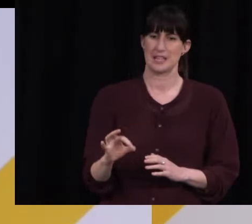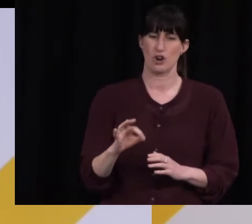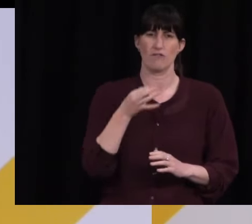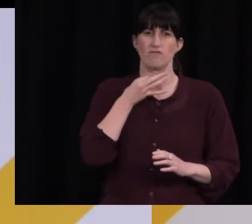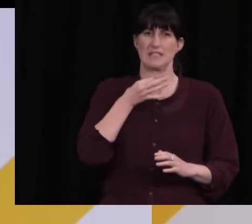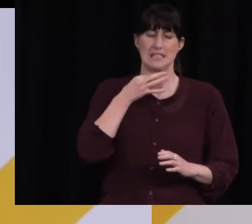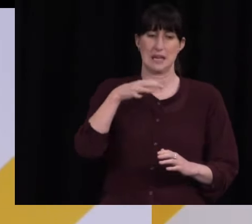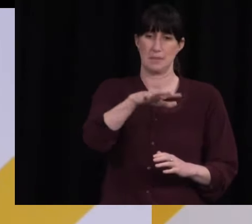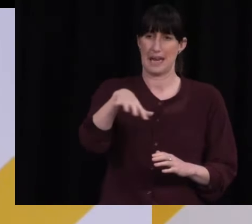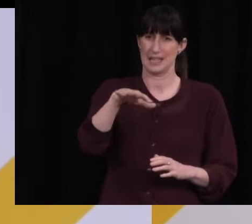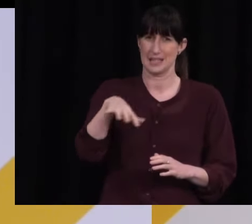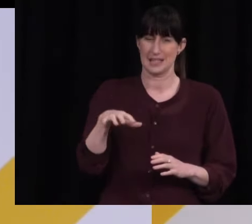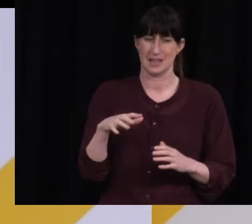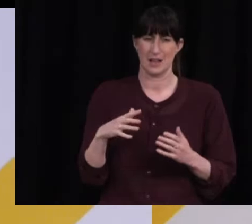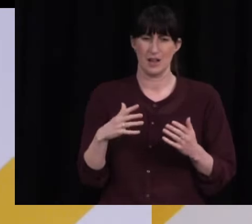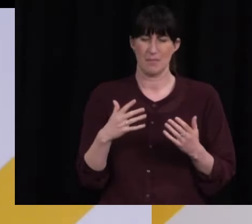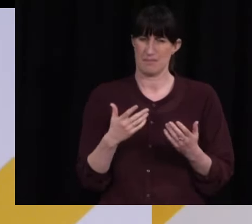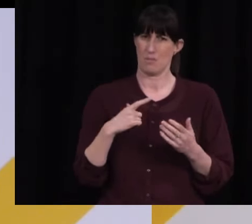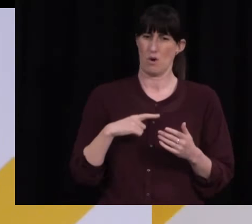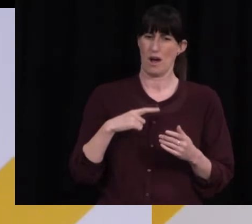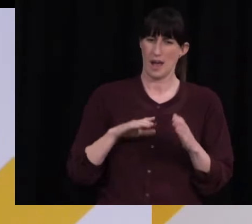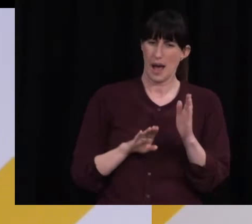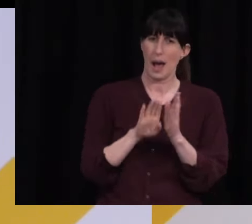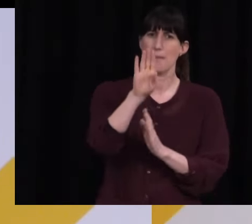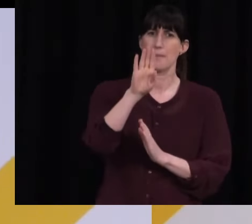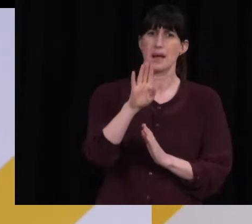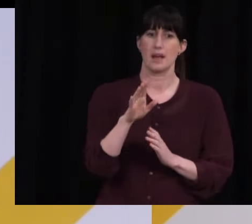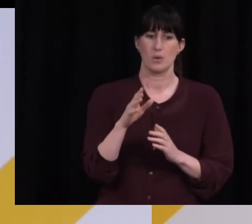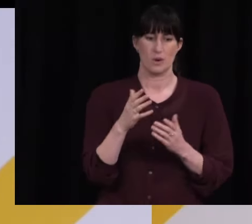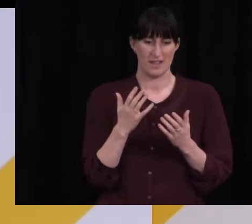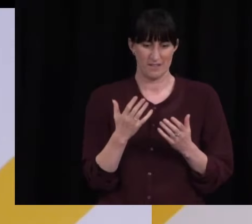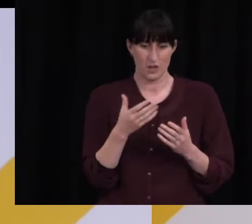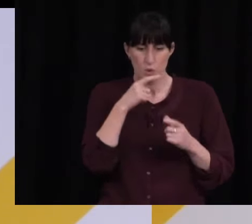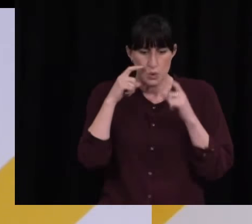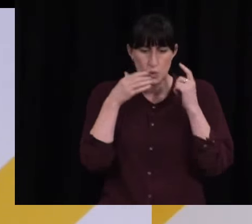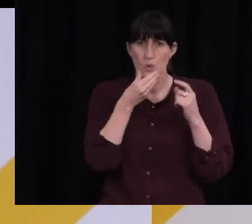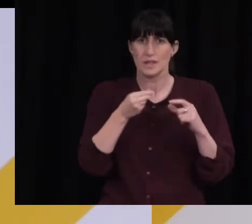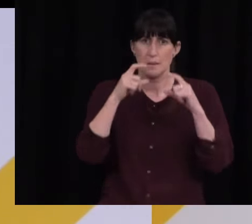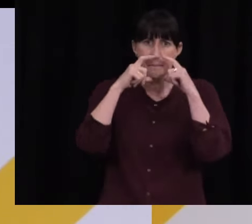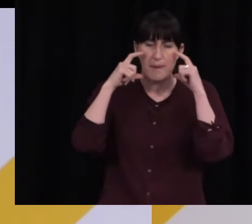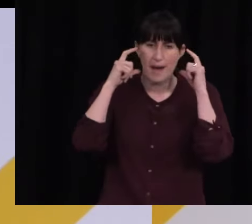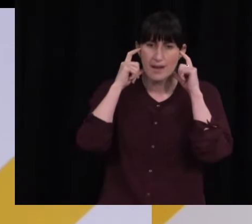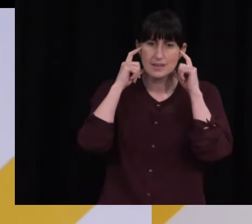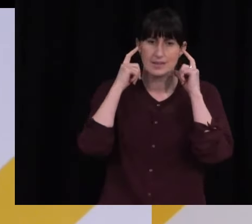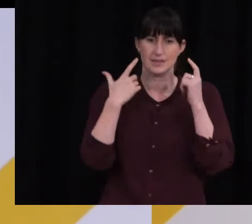with masks and physical distancing, and what can be done to sort of mitigate against that?